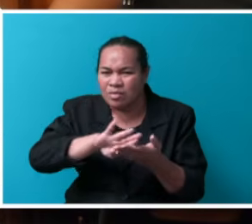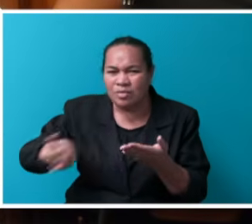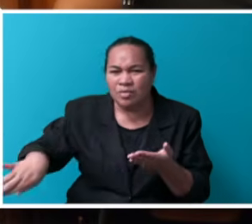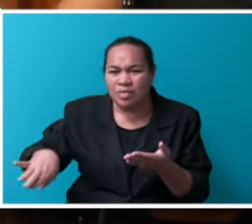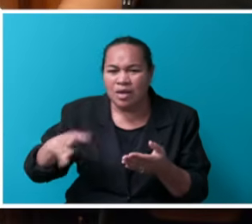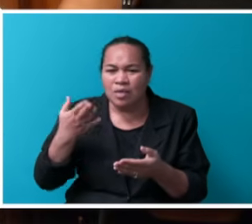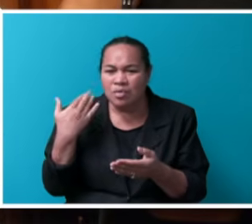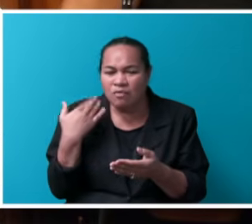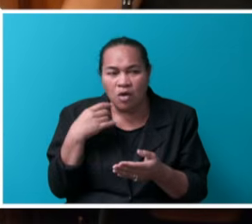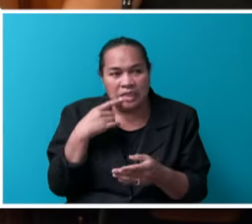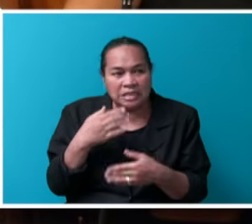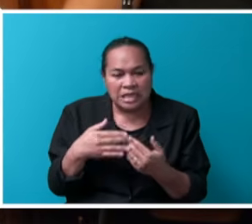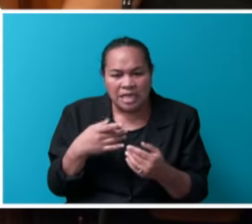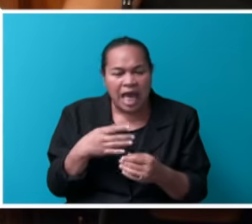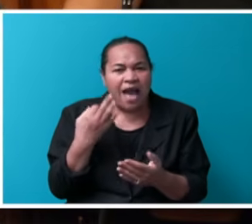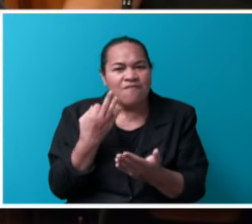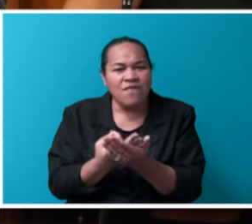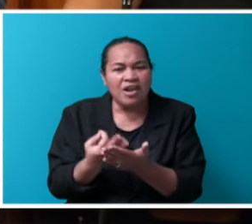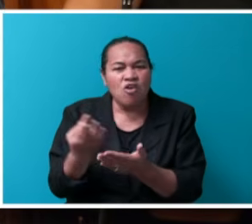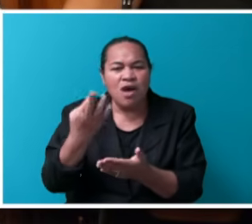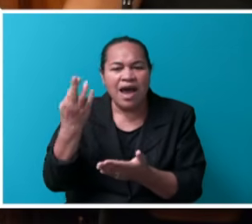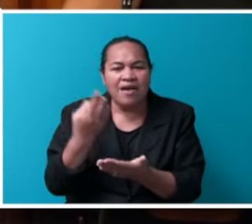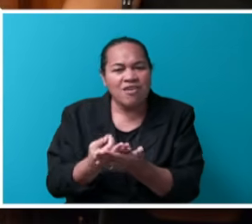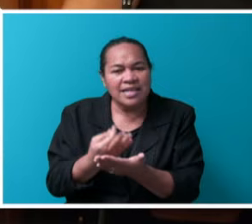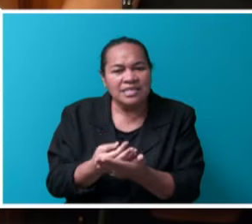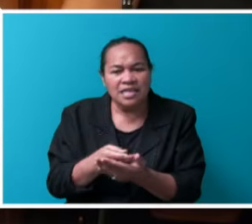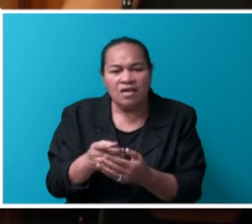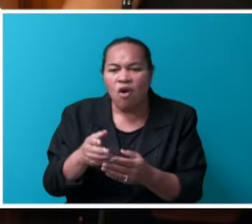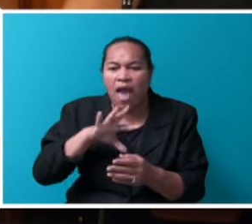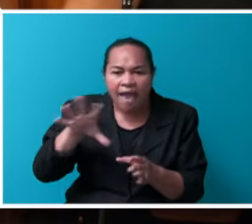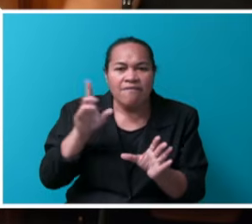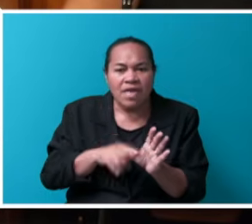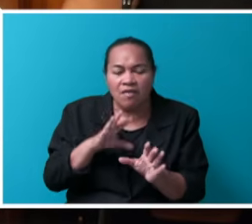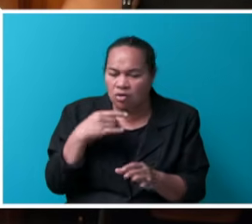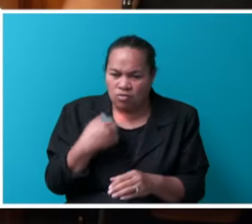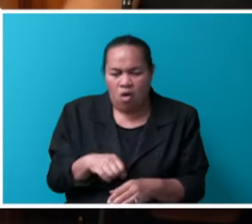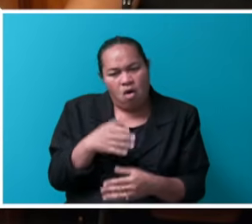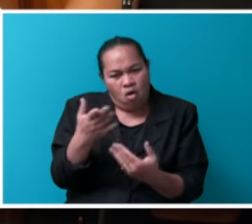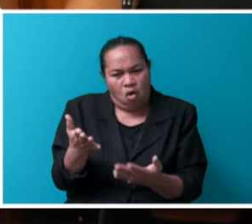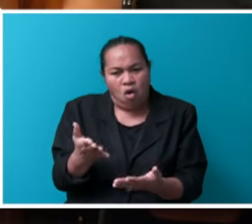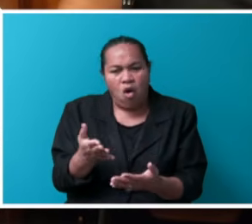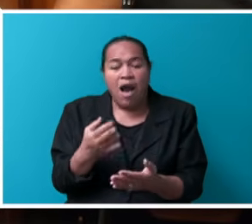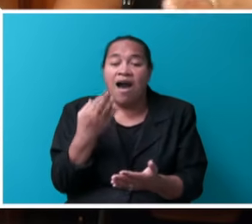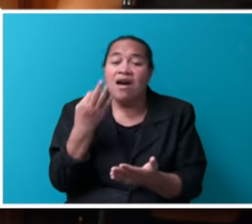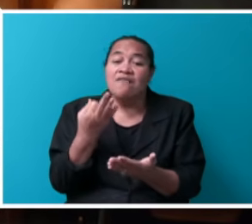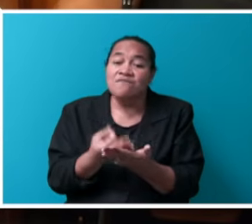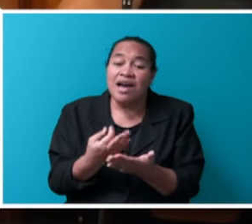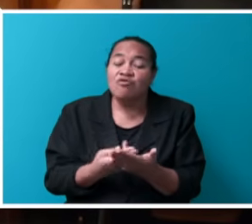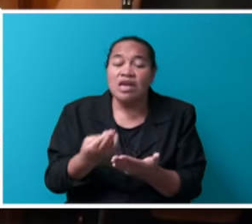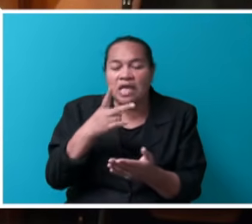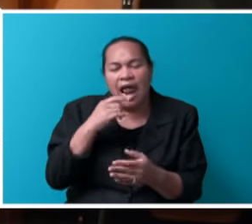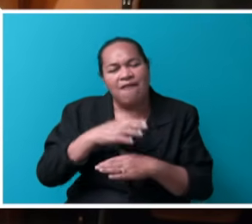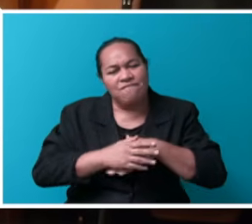that limits school fundraising to once a year, and that too with the approval of the government. Fundraising will now be open and flexible